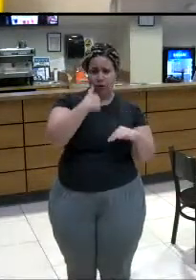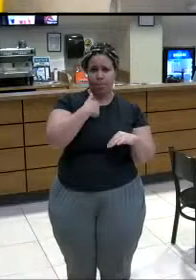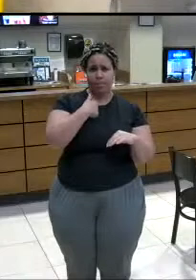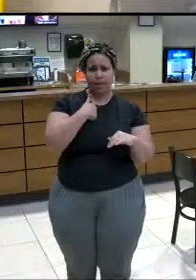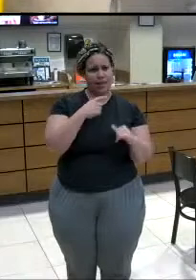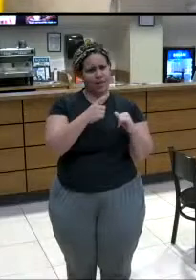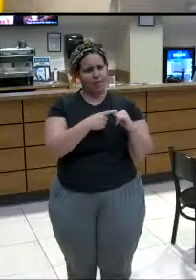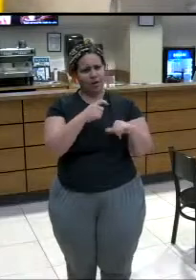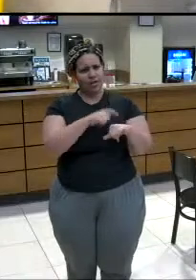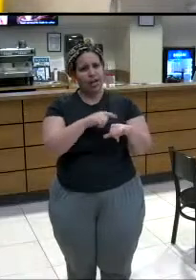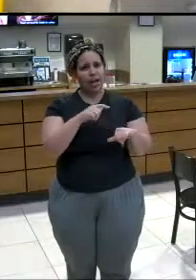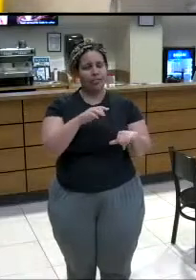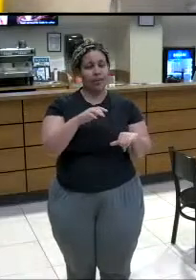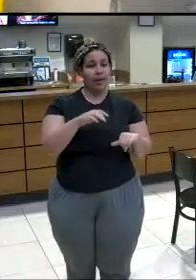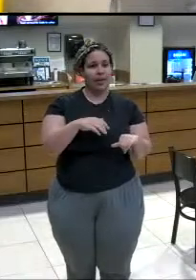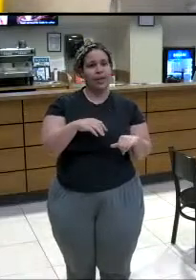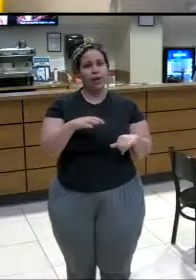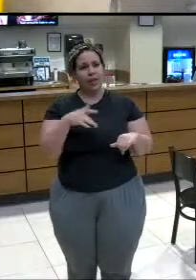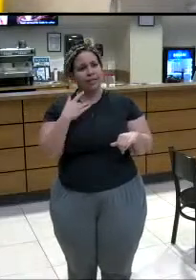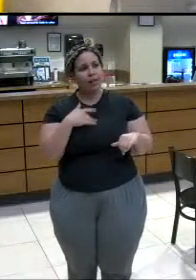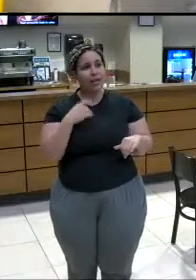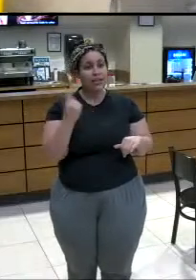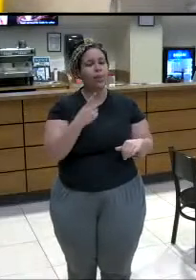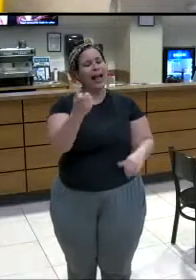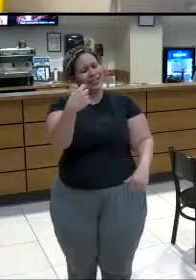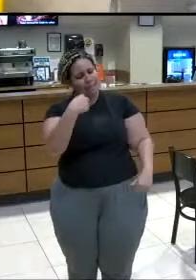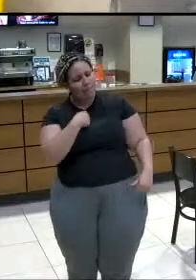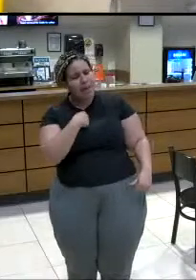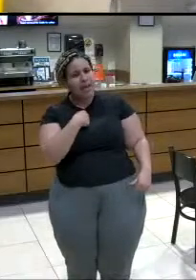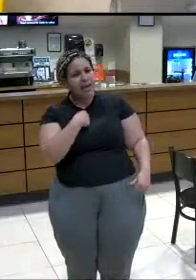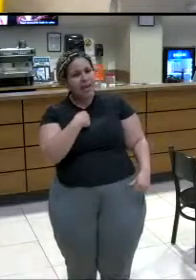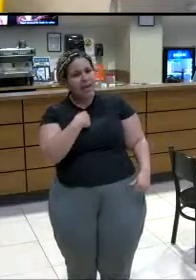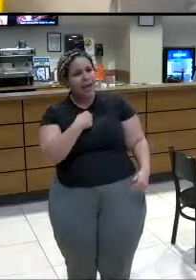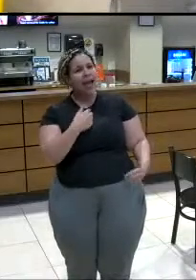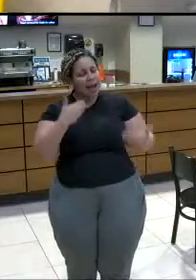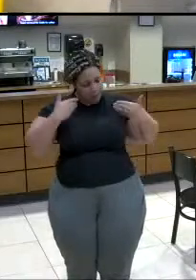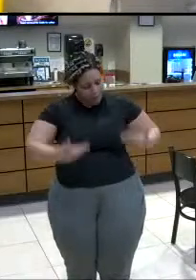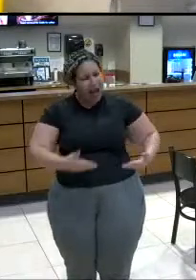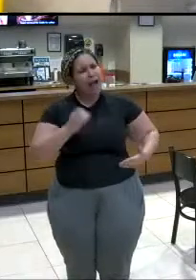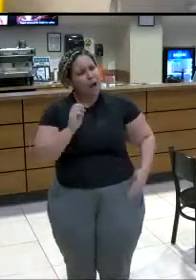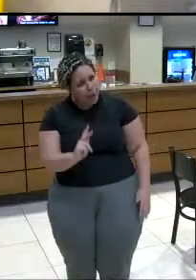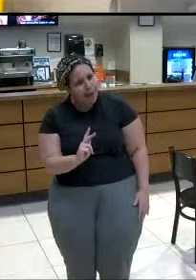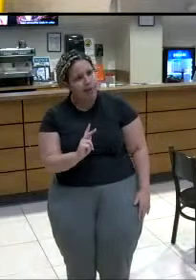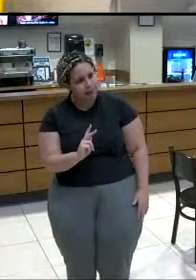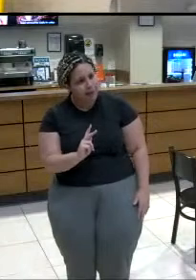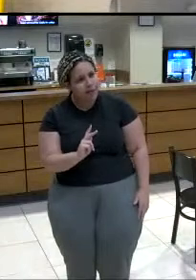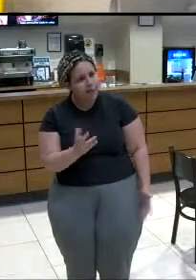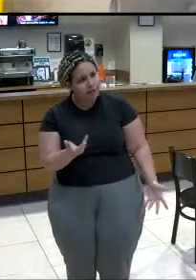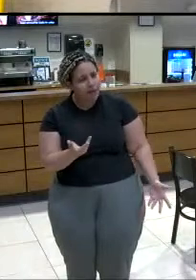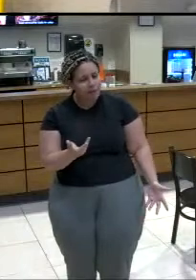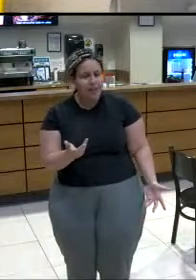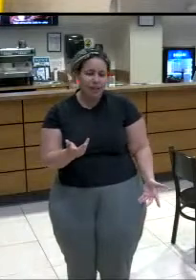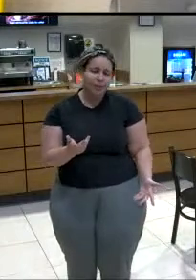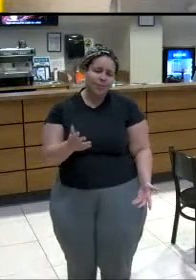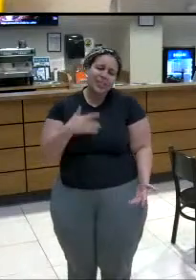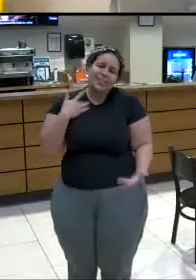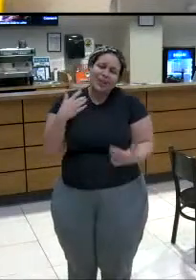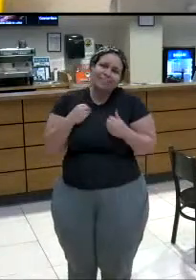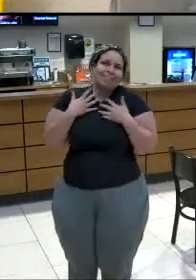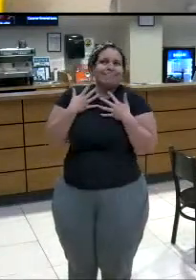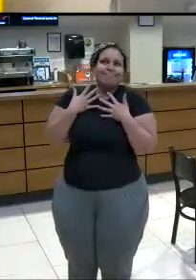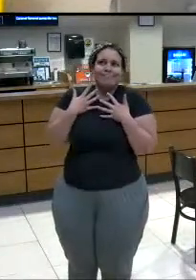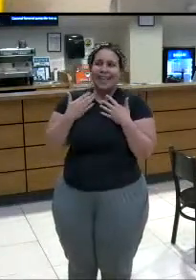time they felt like somebody asked them if they were okay. It was very tender, but we did. I'm looking at bringing that back too again. So thank you all